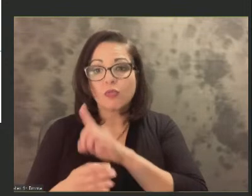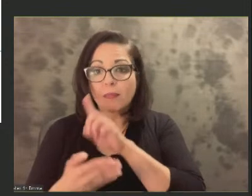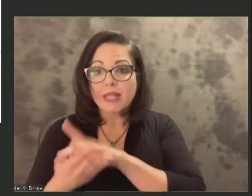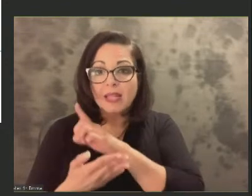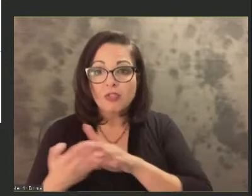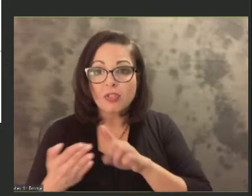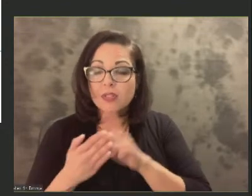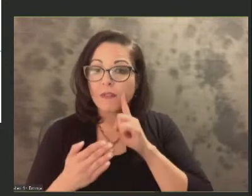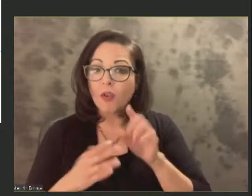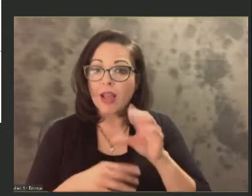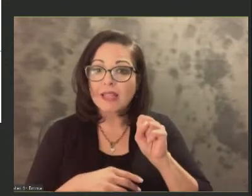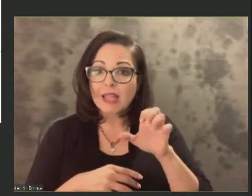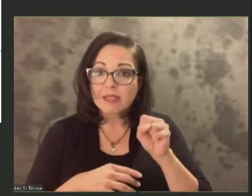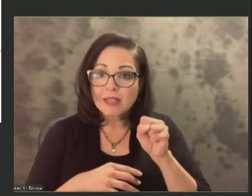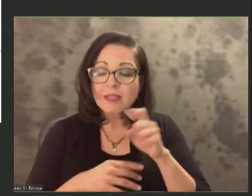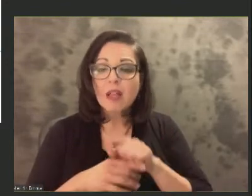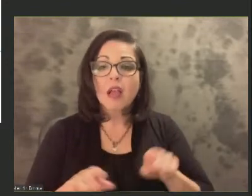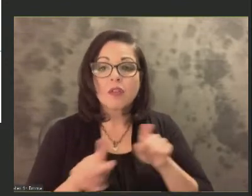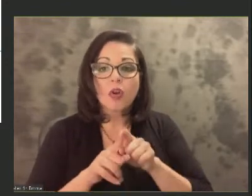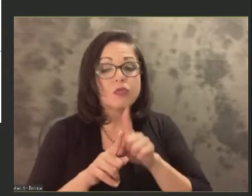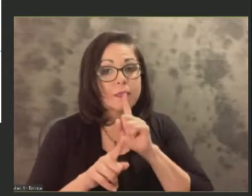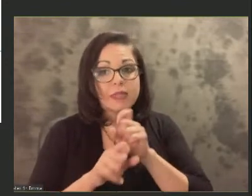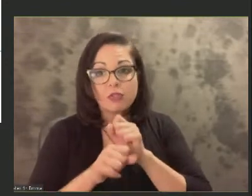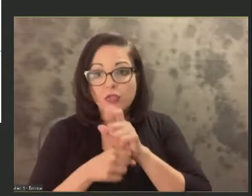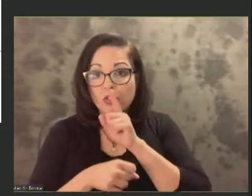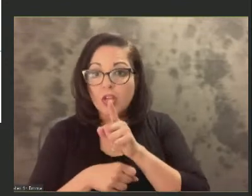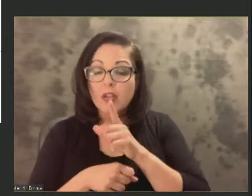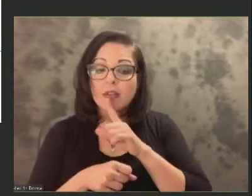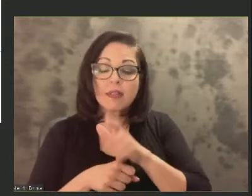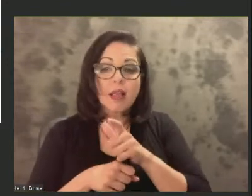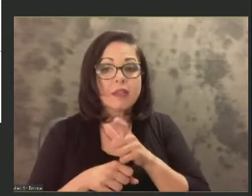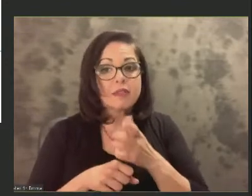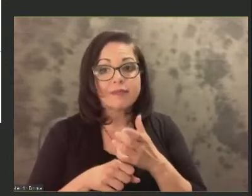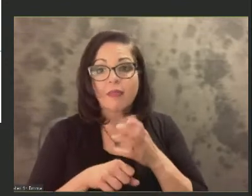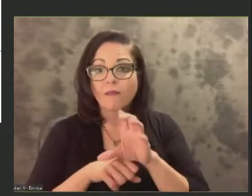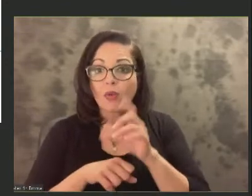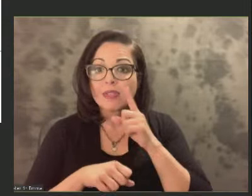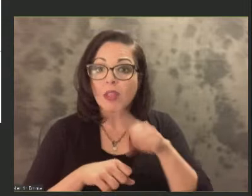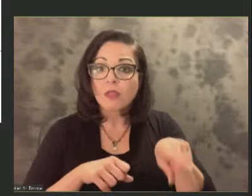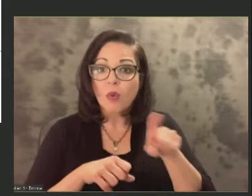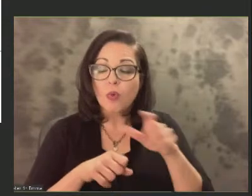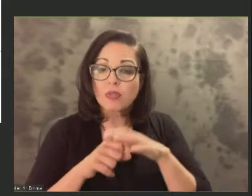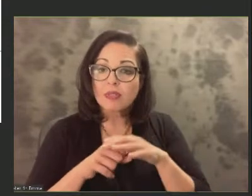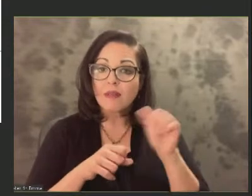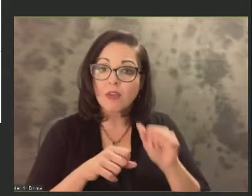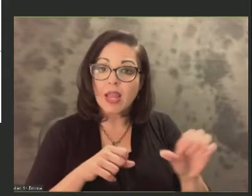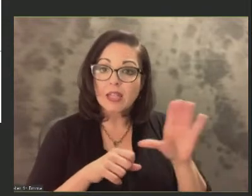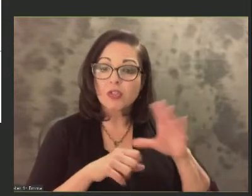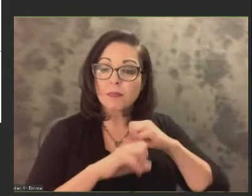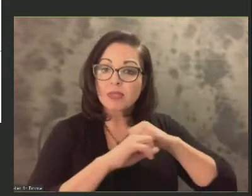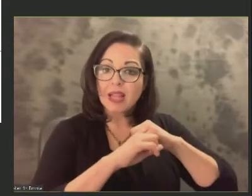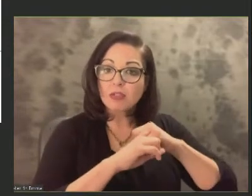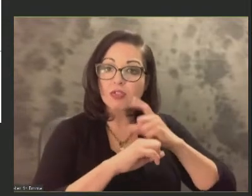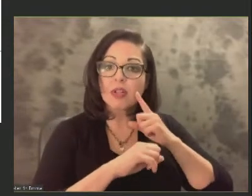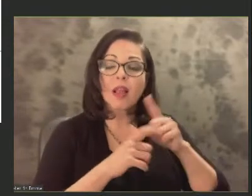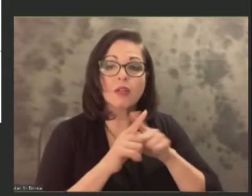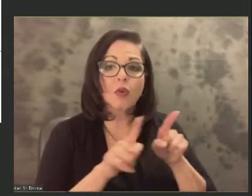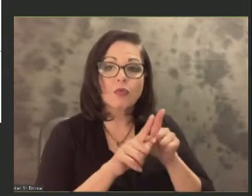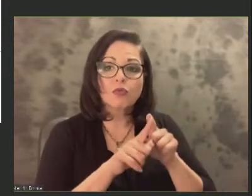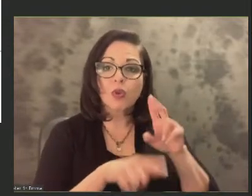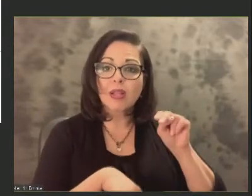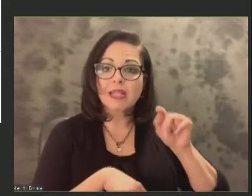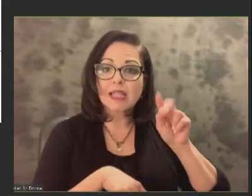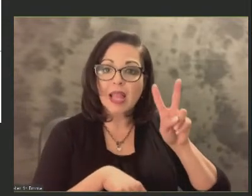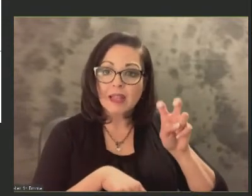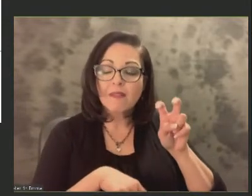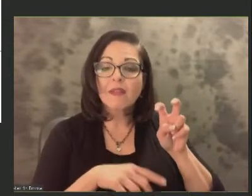and cases, and enforcing anti-discrimination protections for Asian Pacific Islander and Native Hawaiian